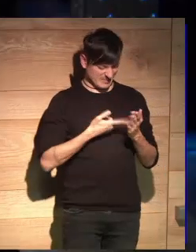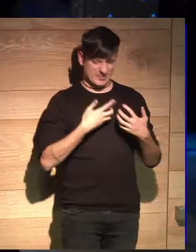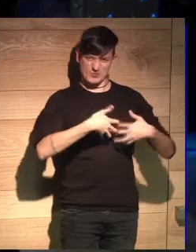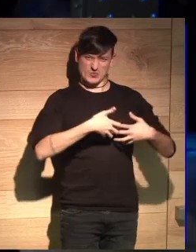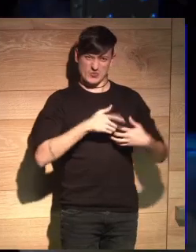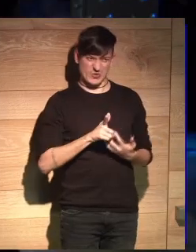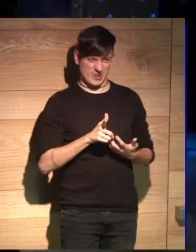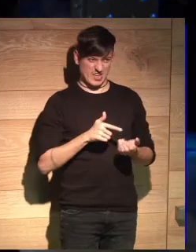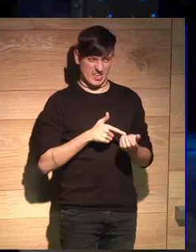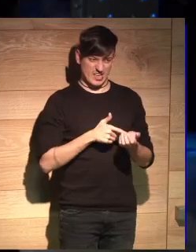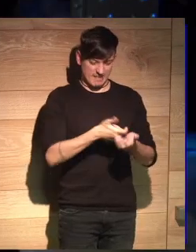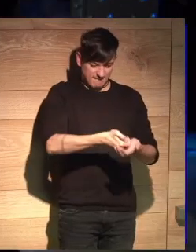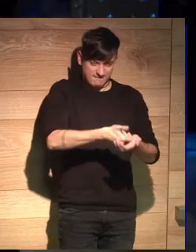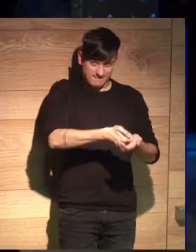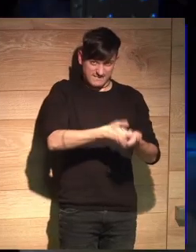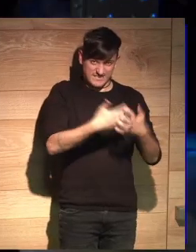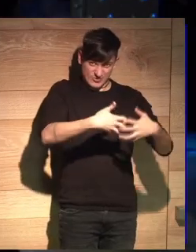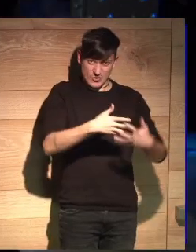adult human being,